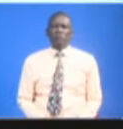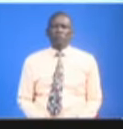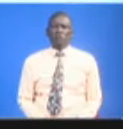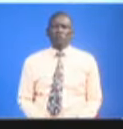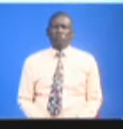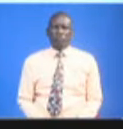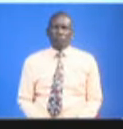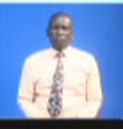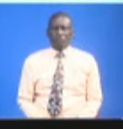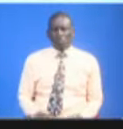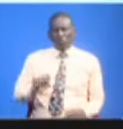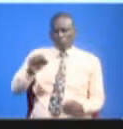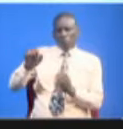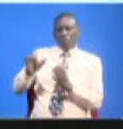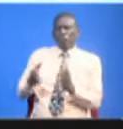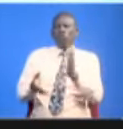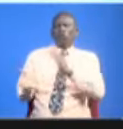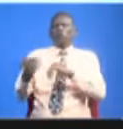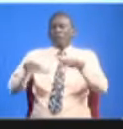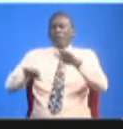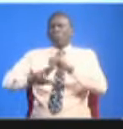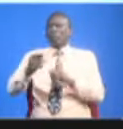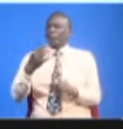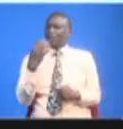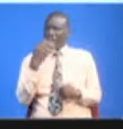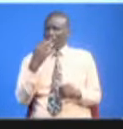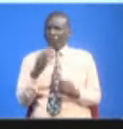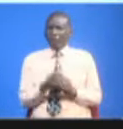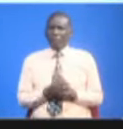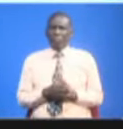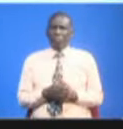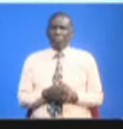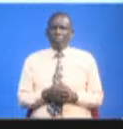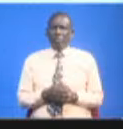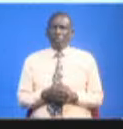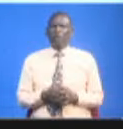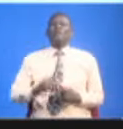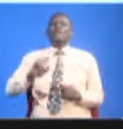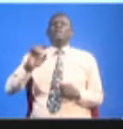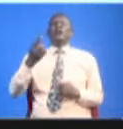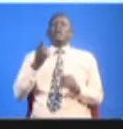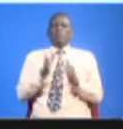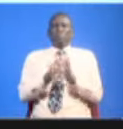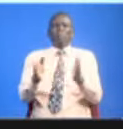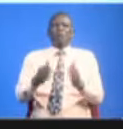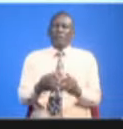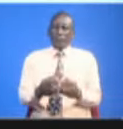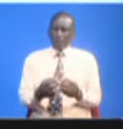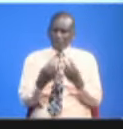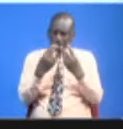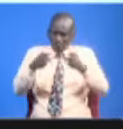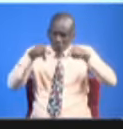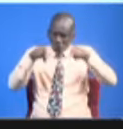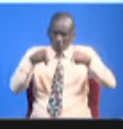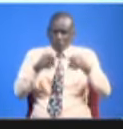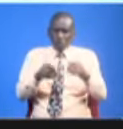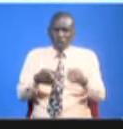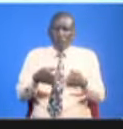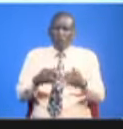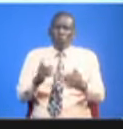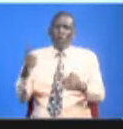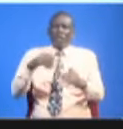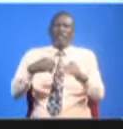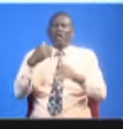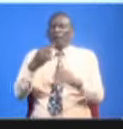And still in politics, a former Deputy President Rigathi Gachagua has made his first public appearance a day after the swearing-in of his